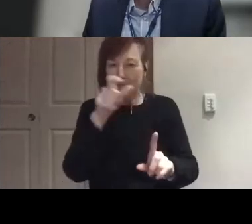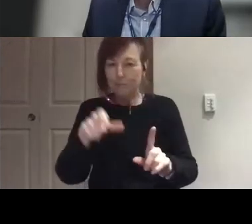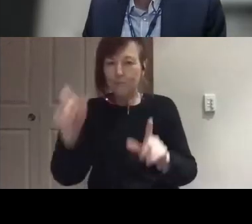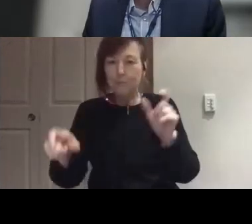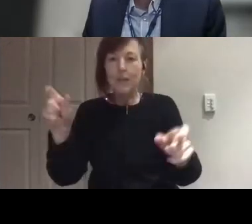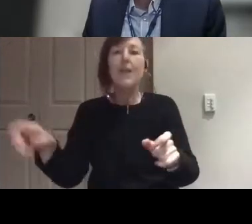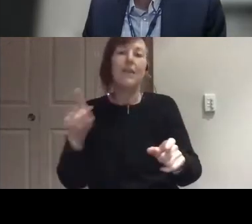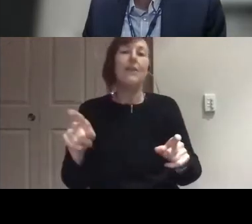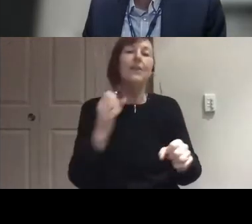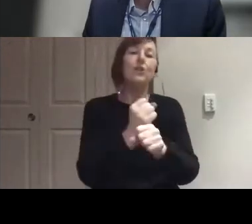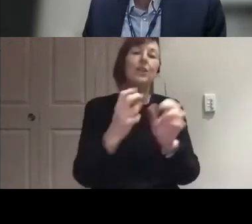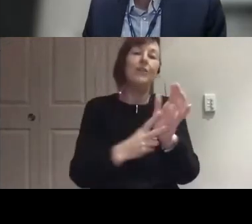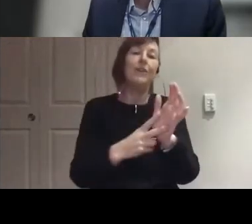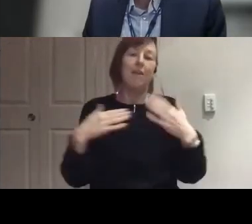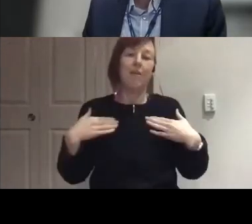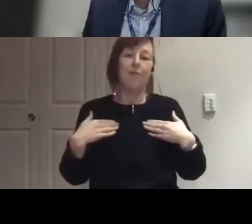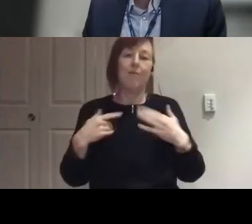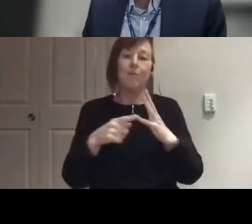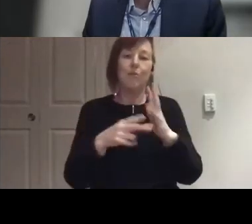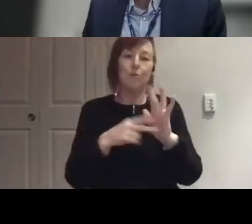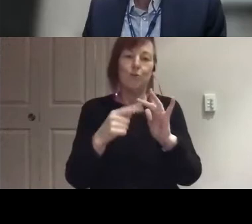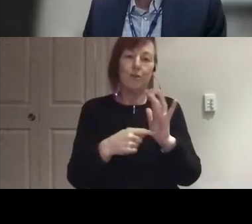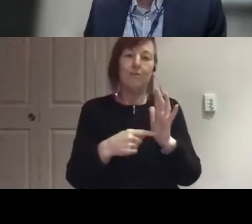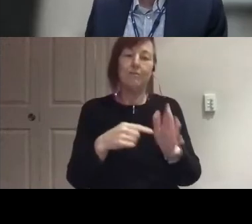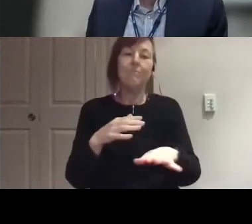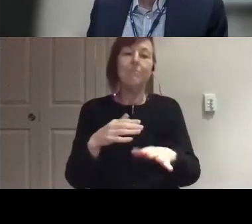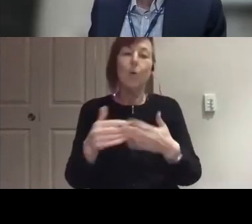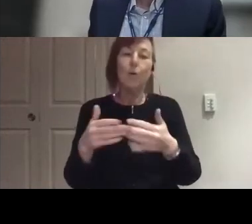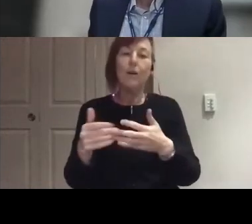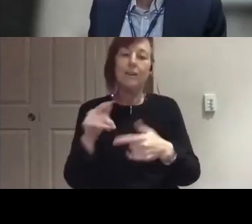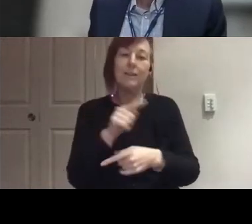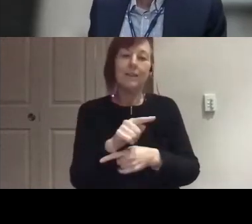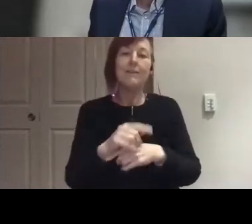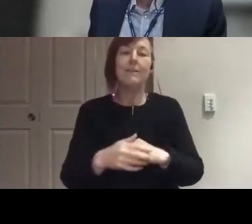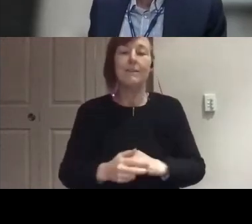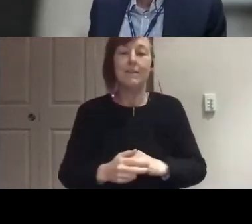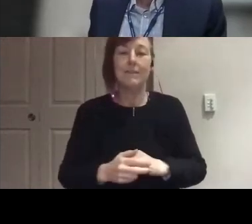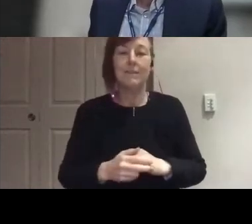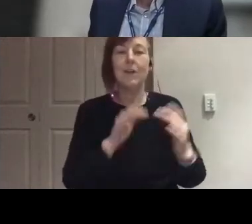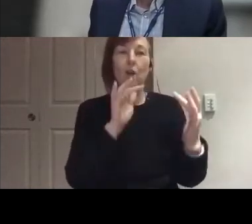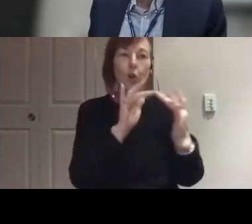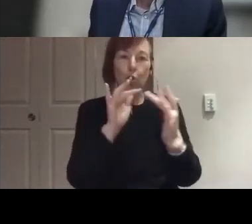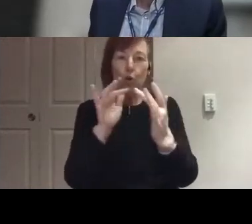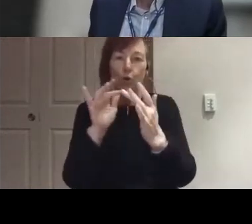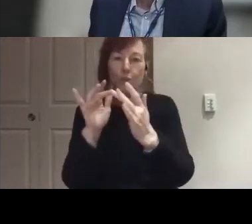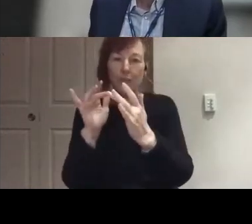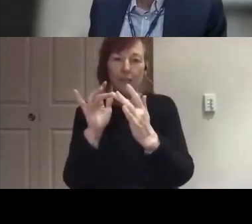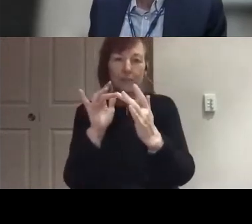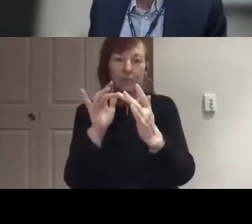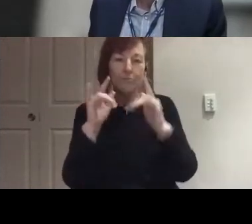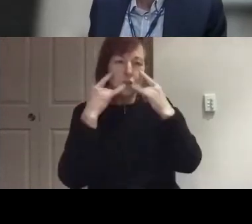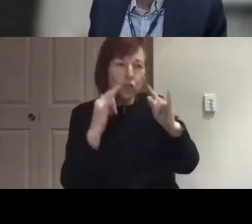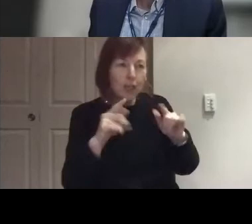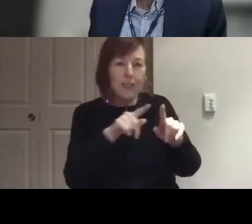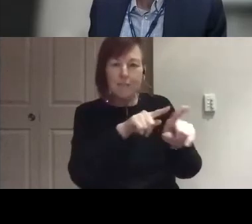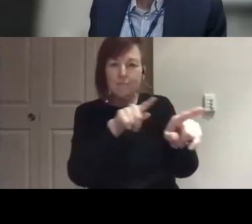Unit. Now that split is essential, because otherwise the contact tracers would have to be looking after these